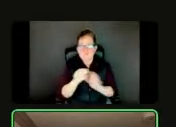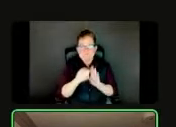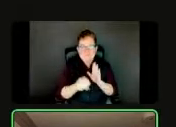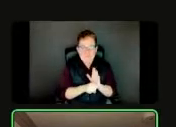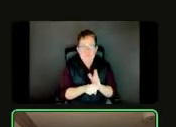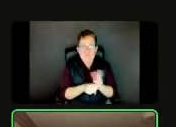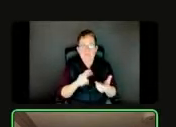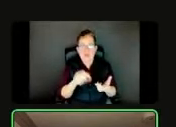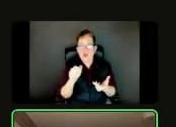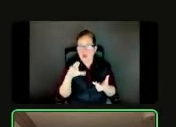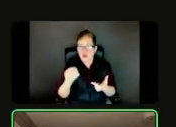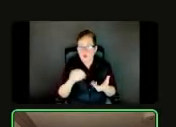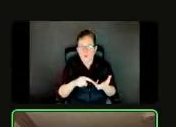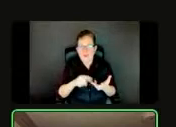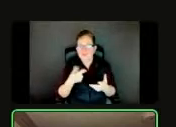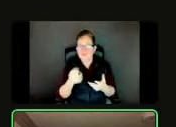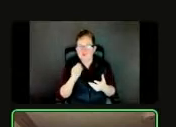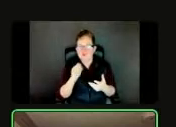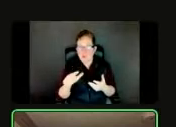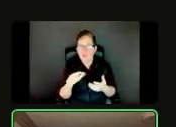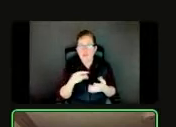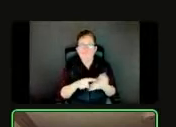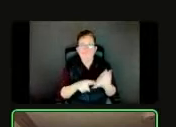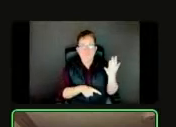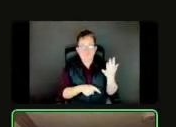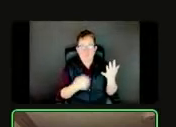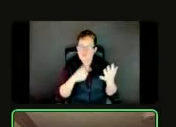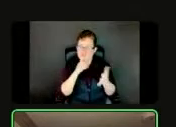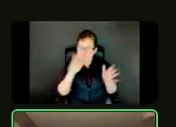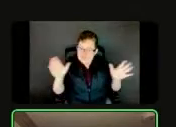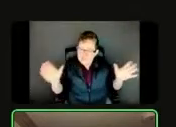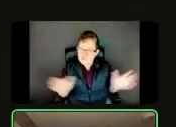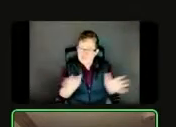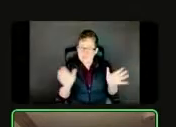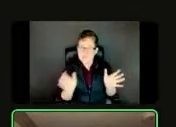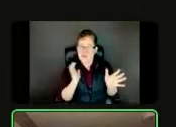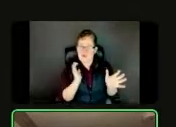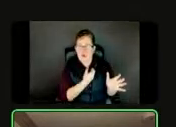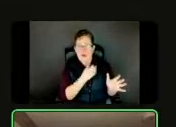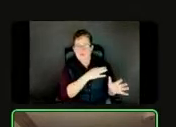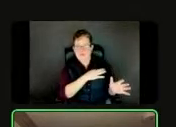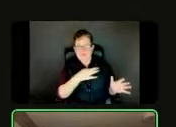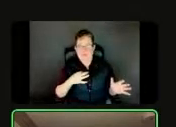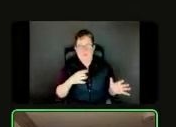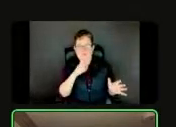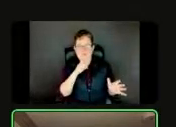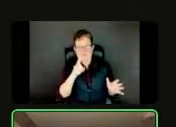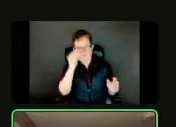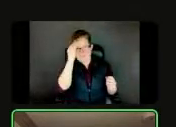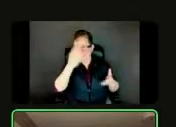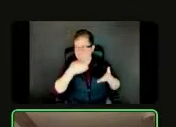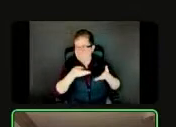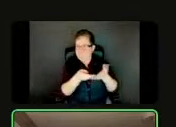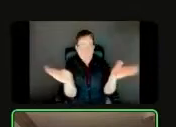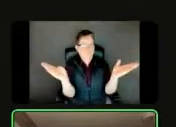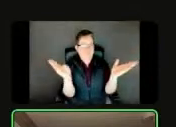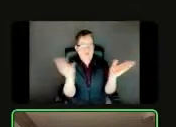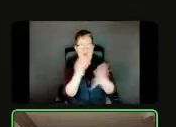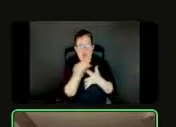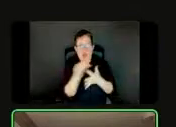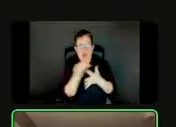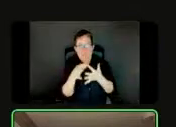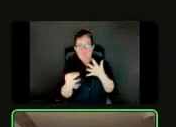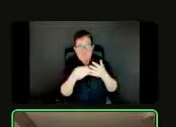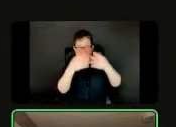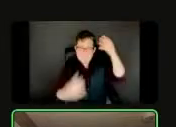general funds. And I would really encourage our staff to consider the full universe of potential options out there